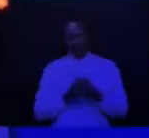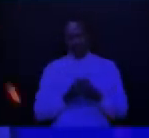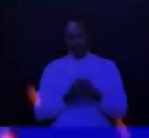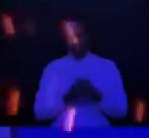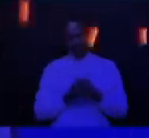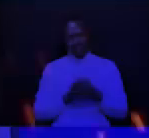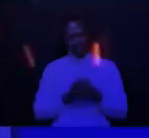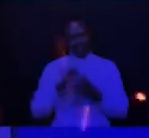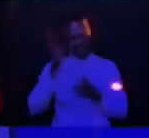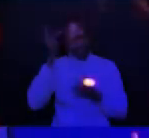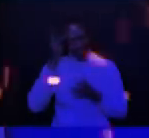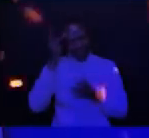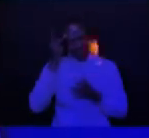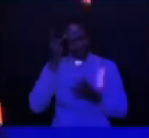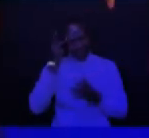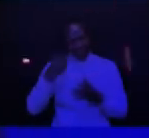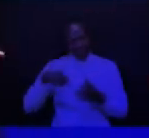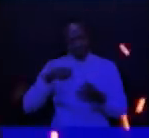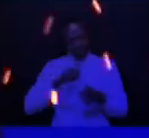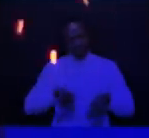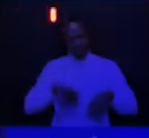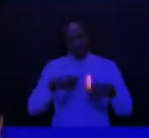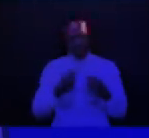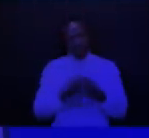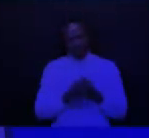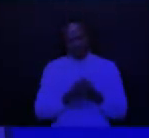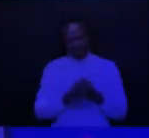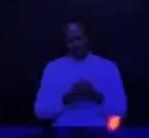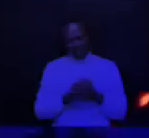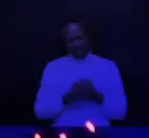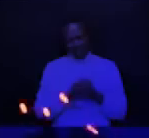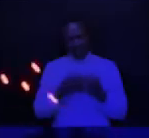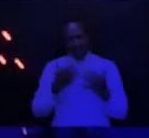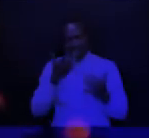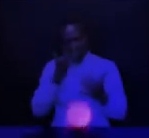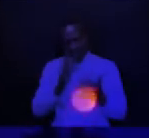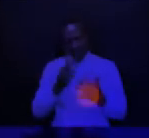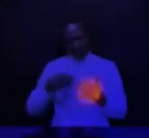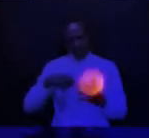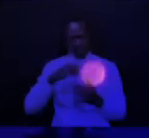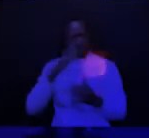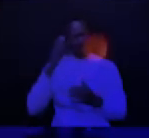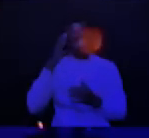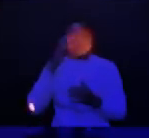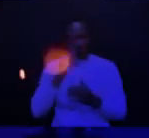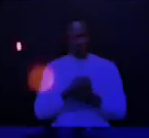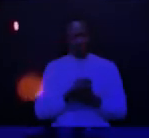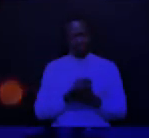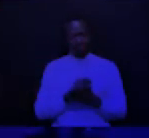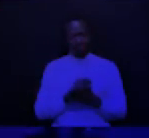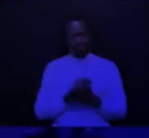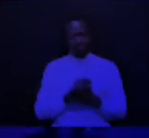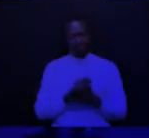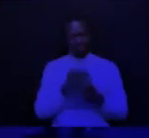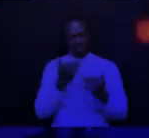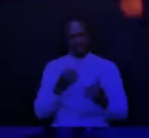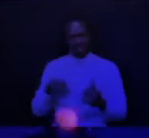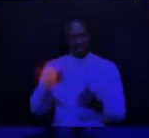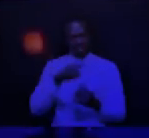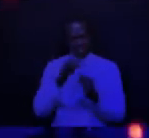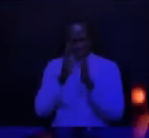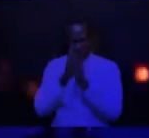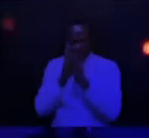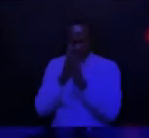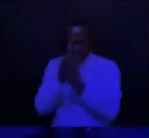The purpose for which we live has been communicated to us. You want to just go before God in